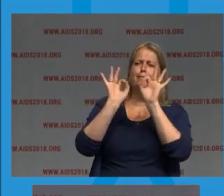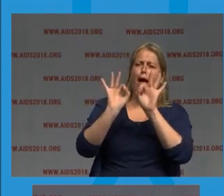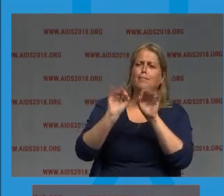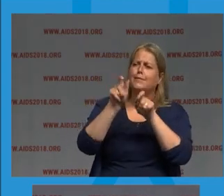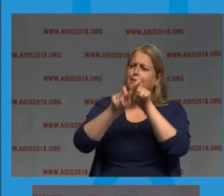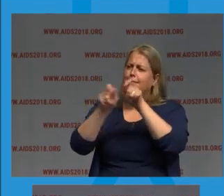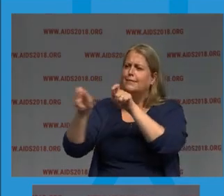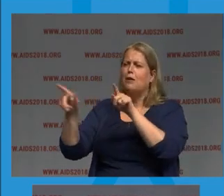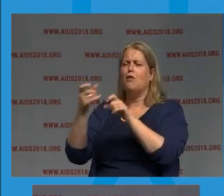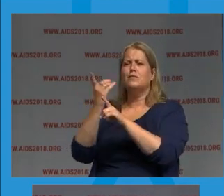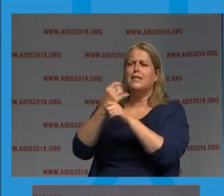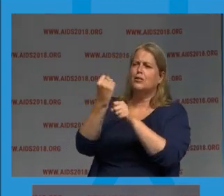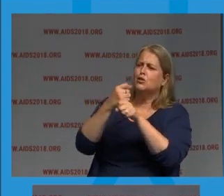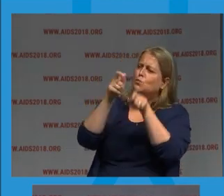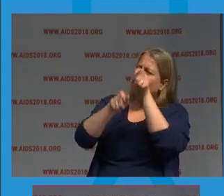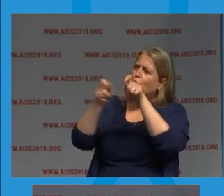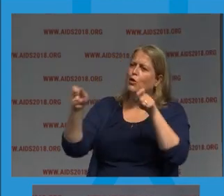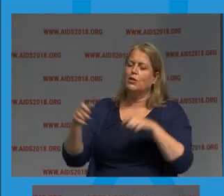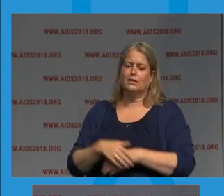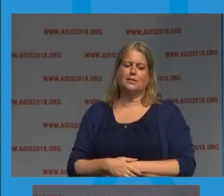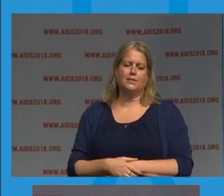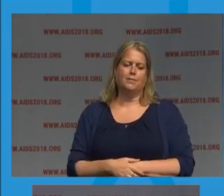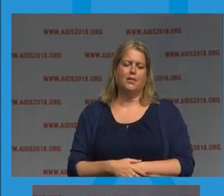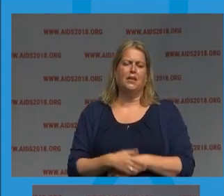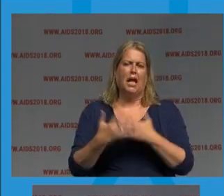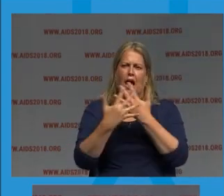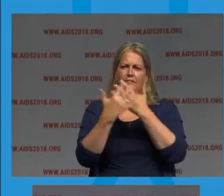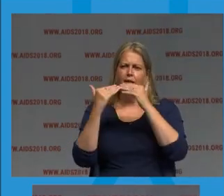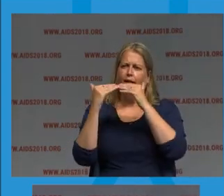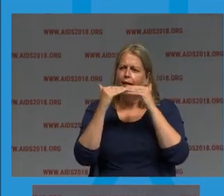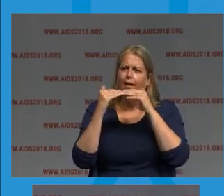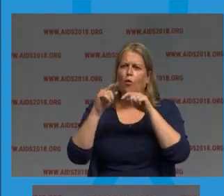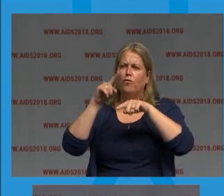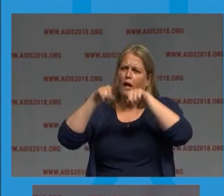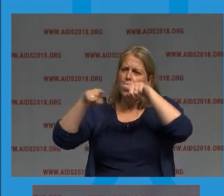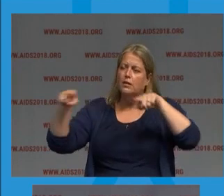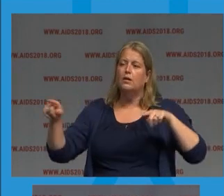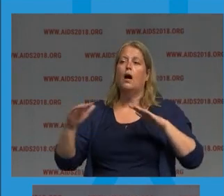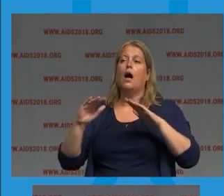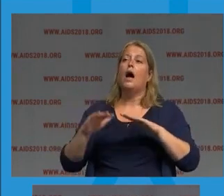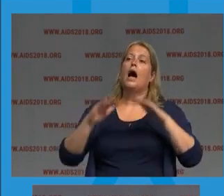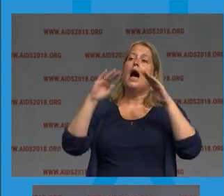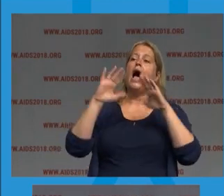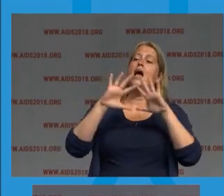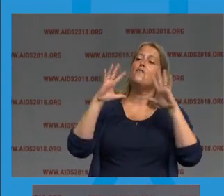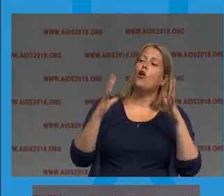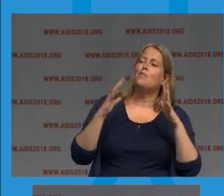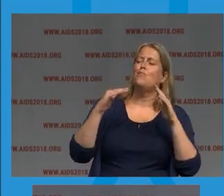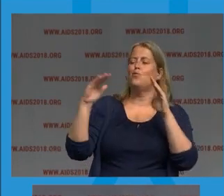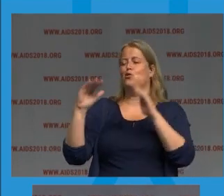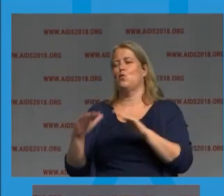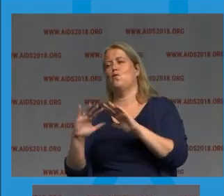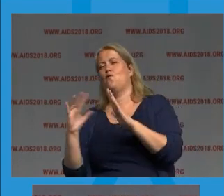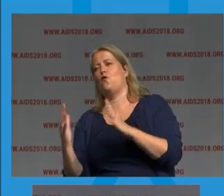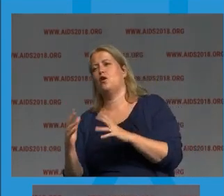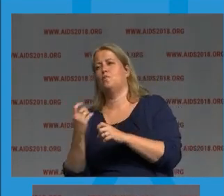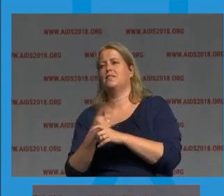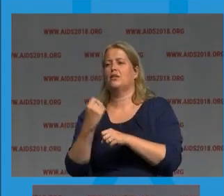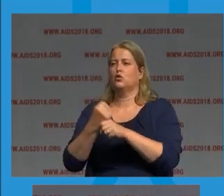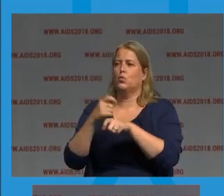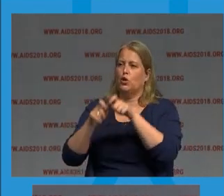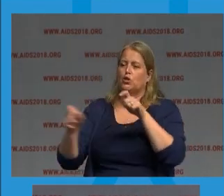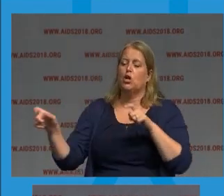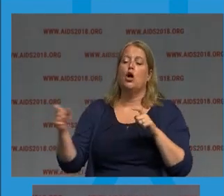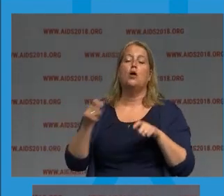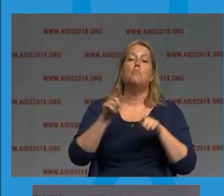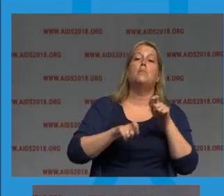vast demographic and epidemiological heterogeneity that exists, in terms of high volume and low volume sex workers, in terms of people who report high volumes